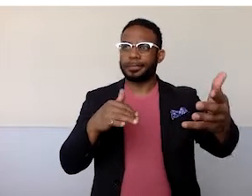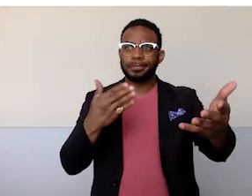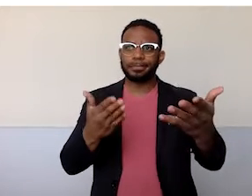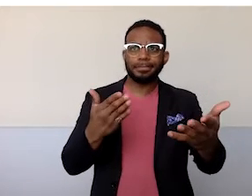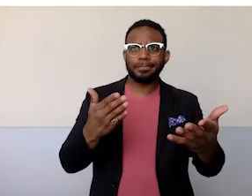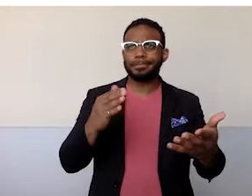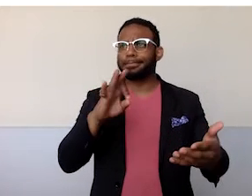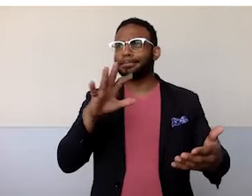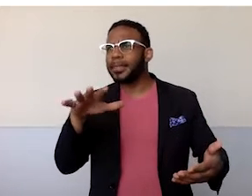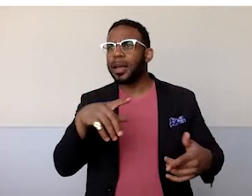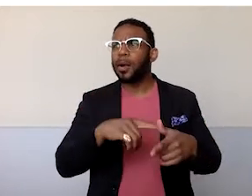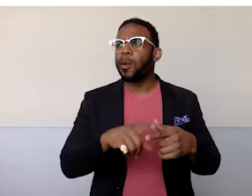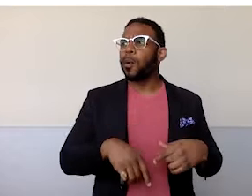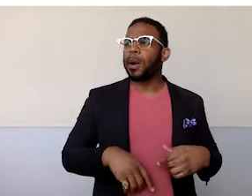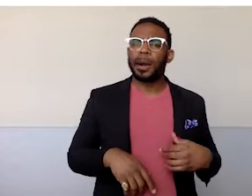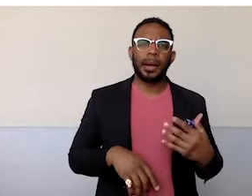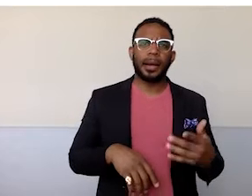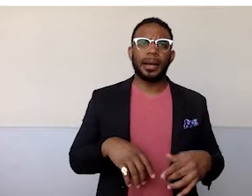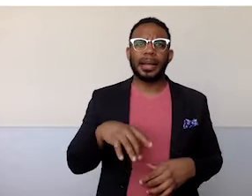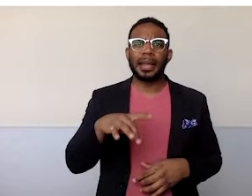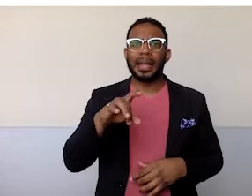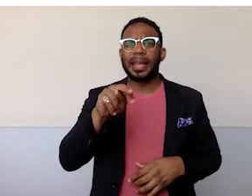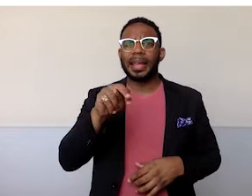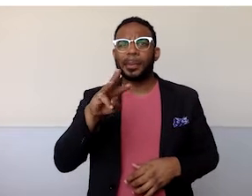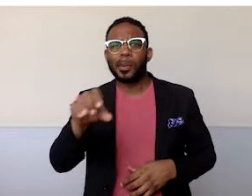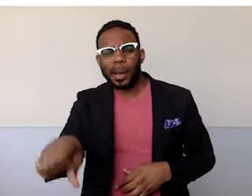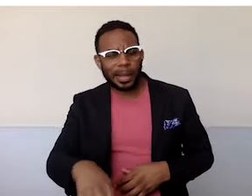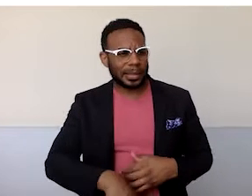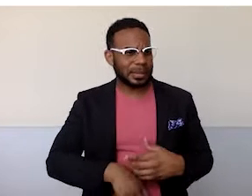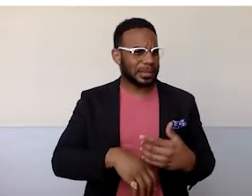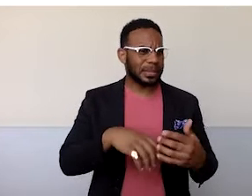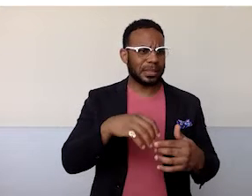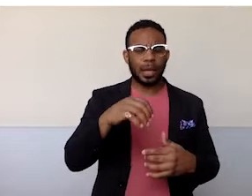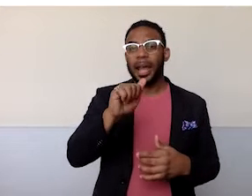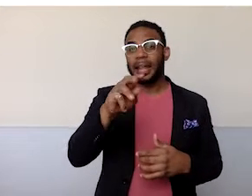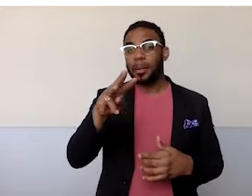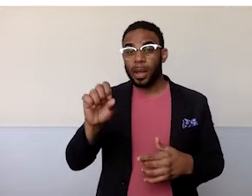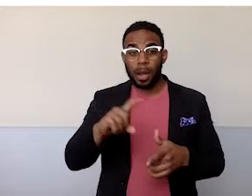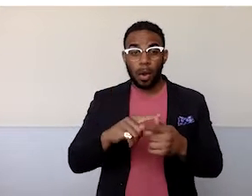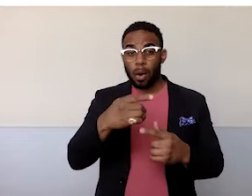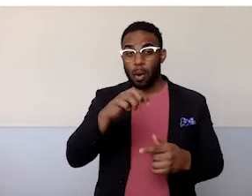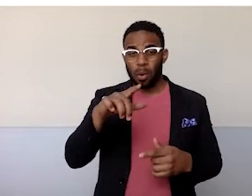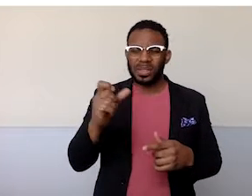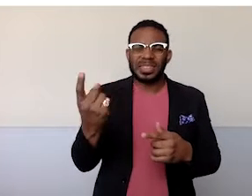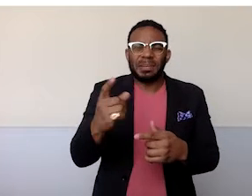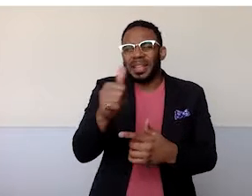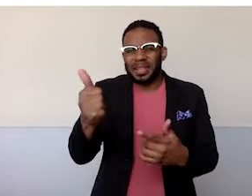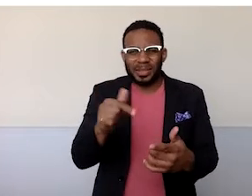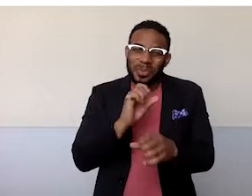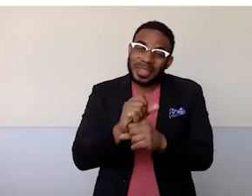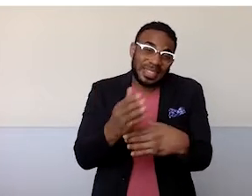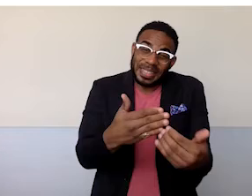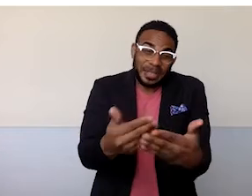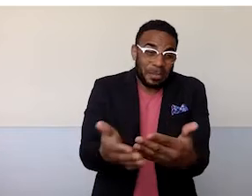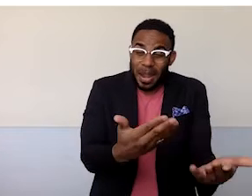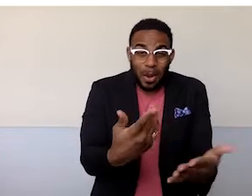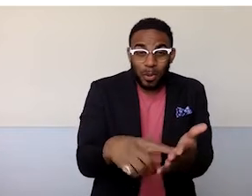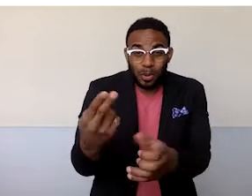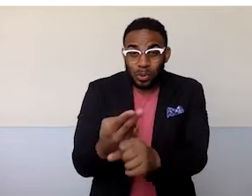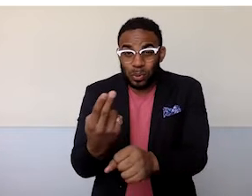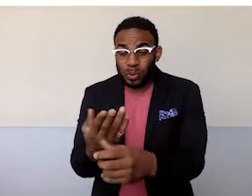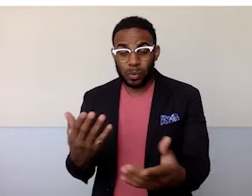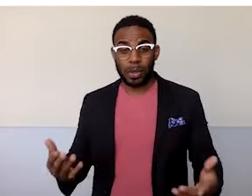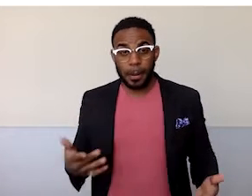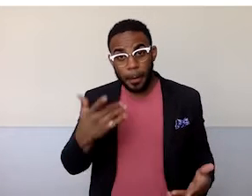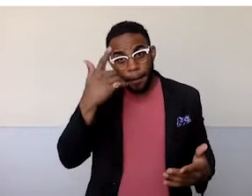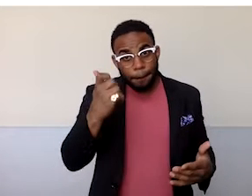in Netlify or in AWS or in Google Digital Ocean or something else, it really doesn't matter where it's hosted,